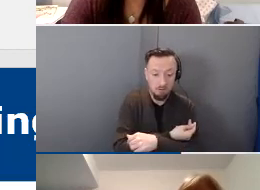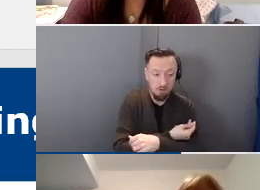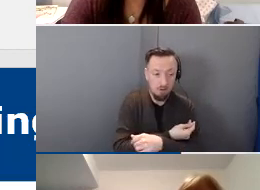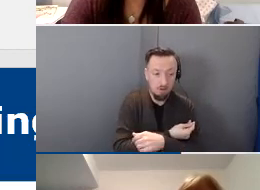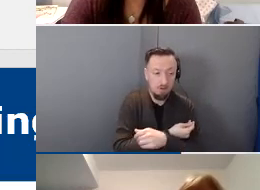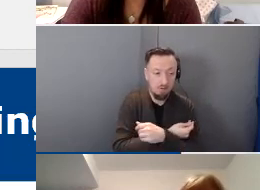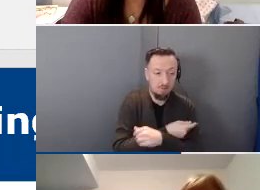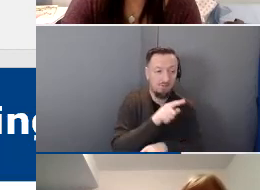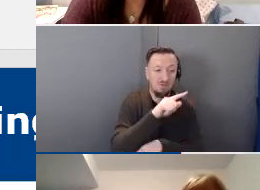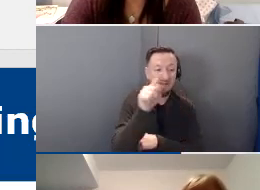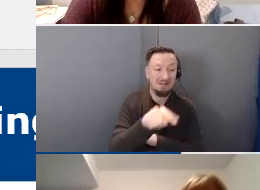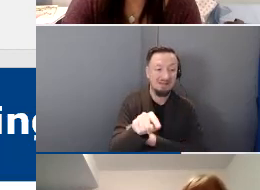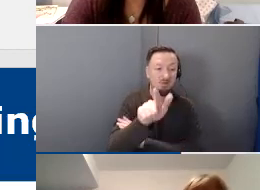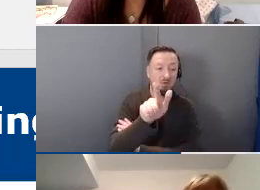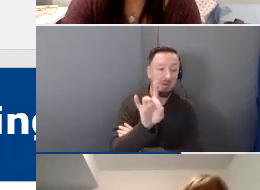so